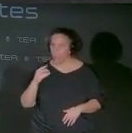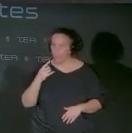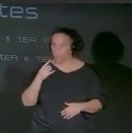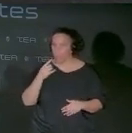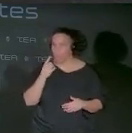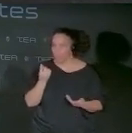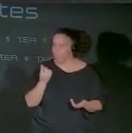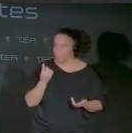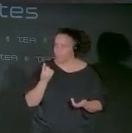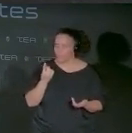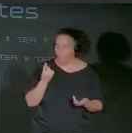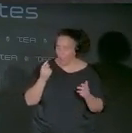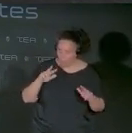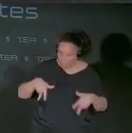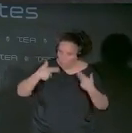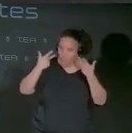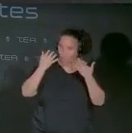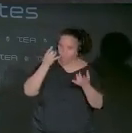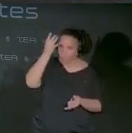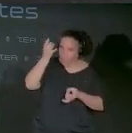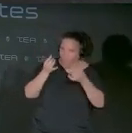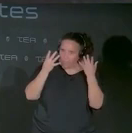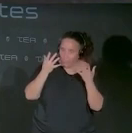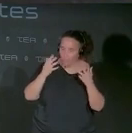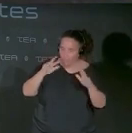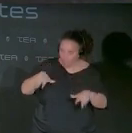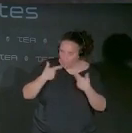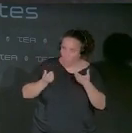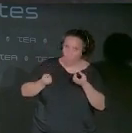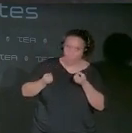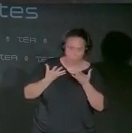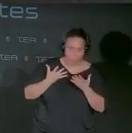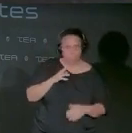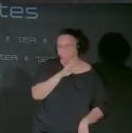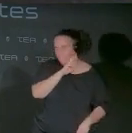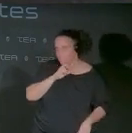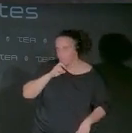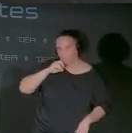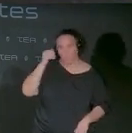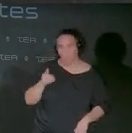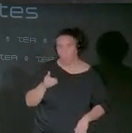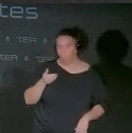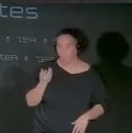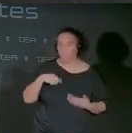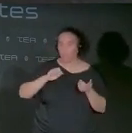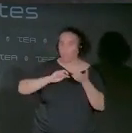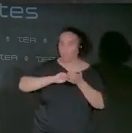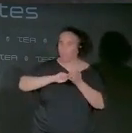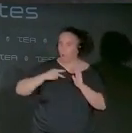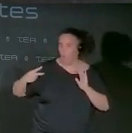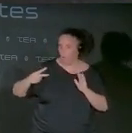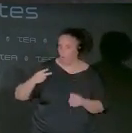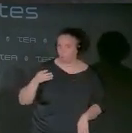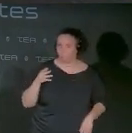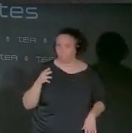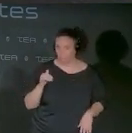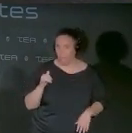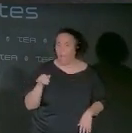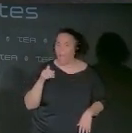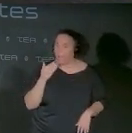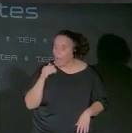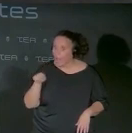technology. Technology is there. You know, there are things we can do there. So I think focusing on those two